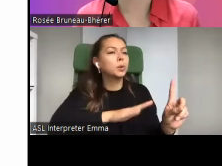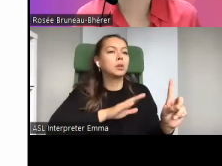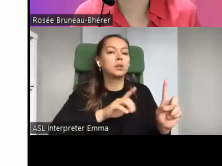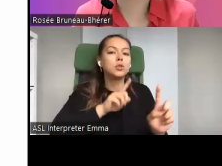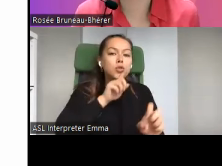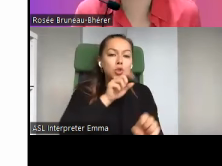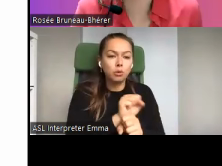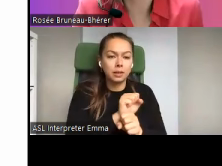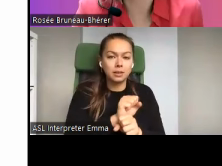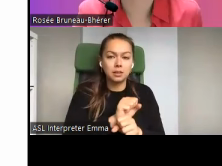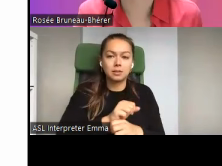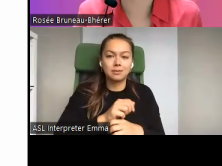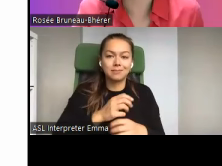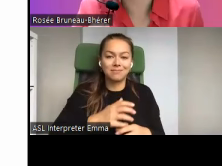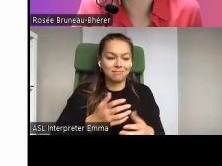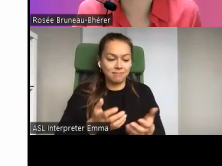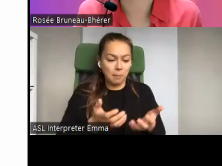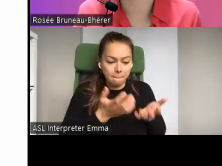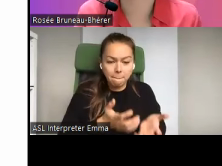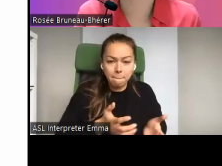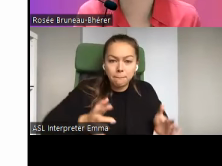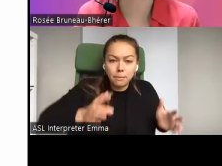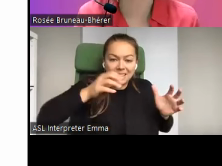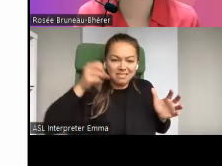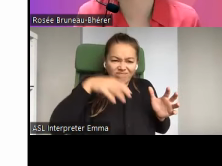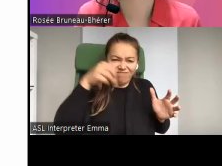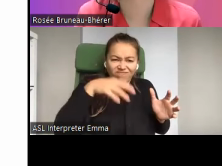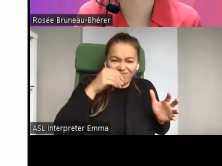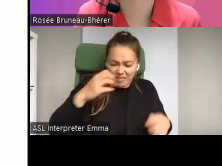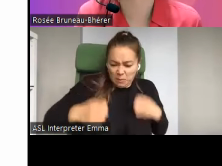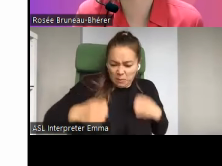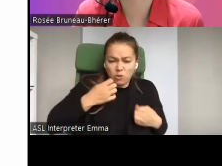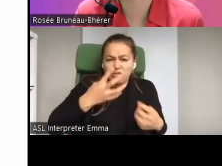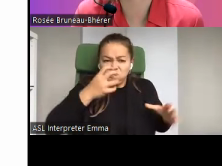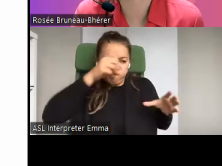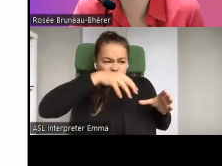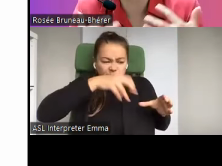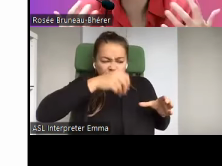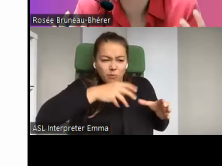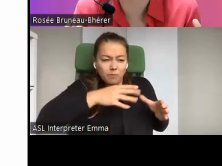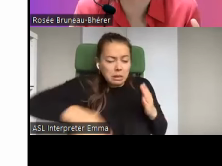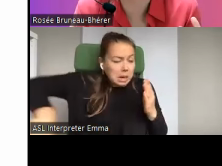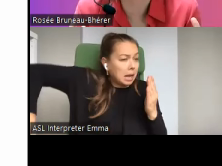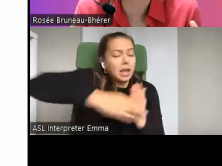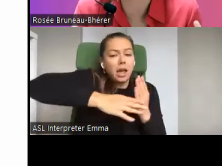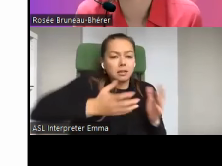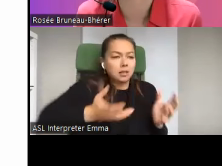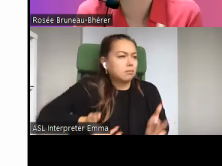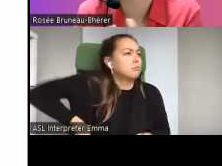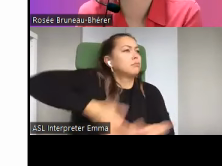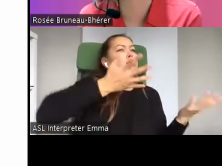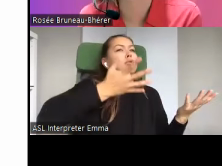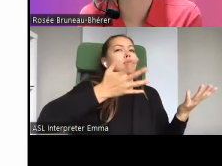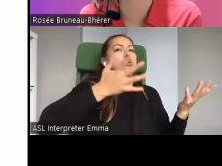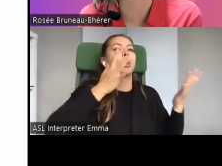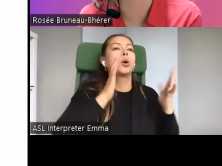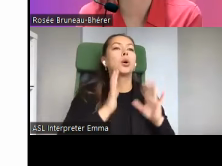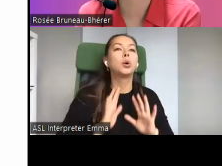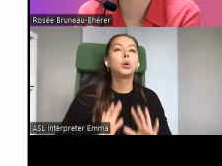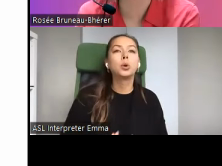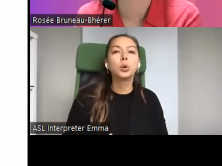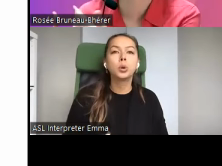his bucket of tension and stress, and let him work on reducing the